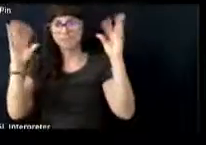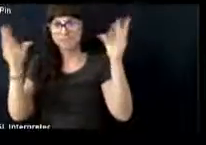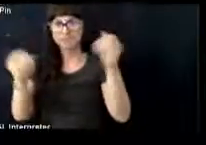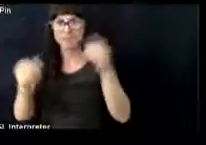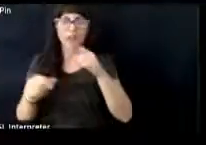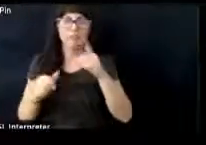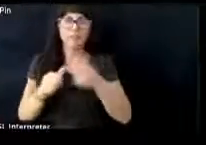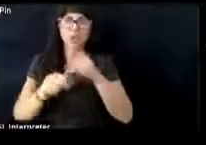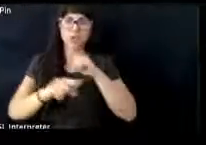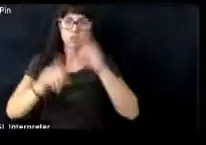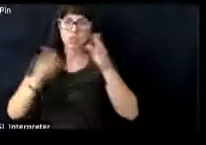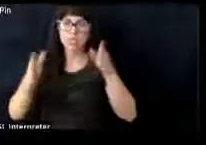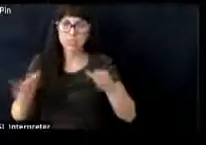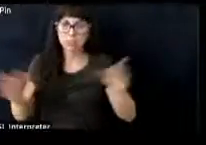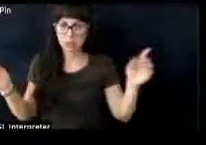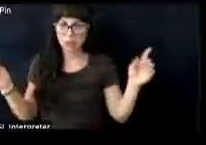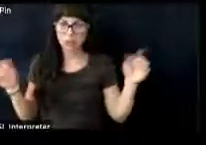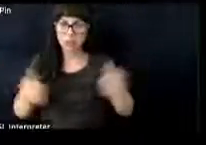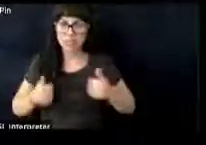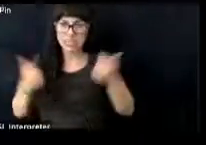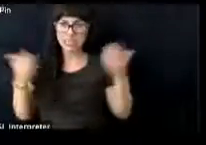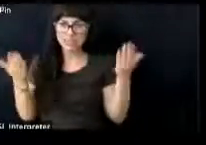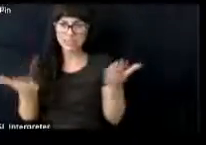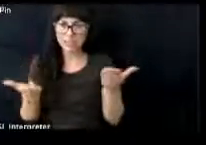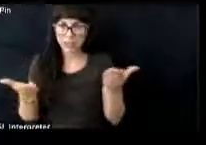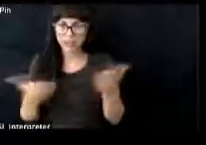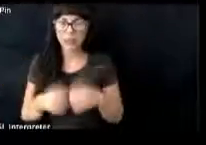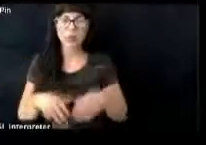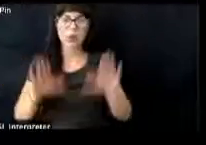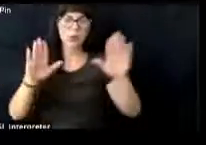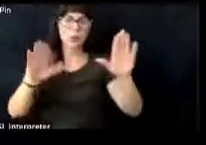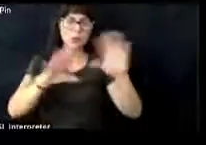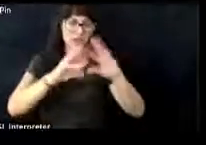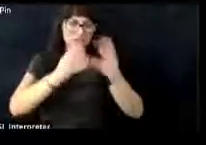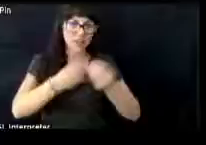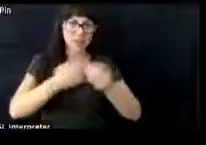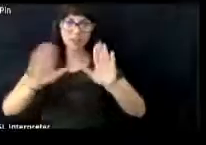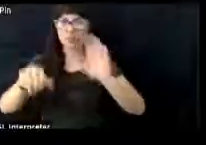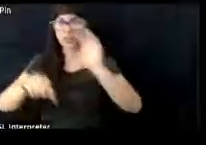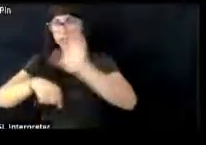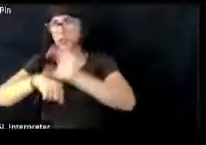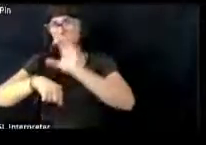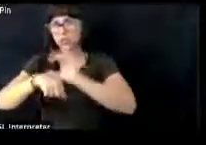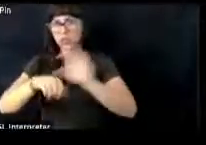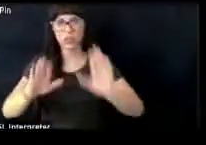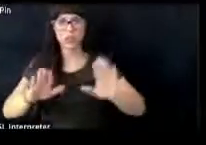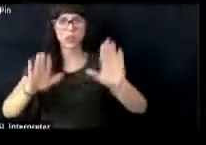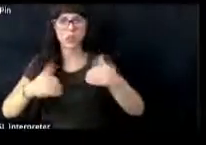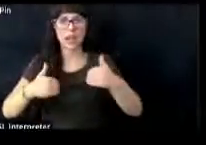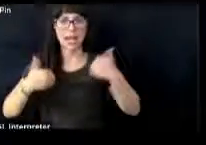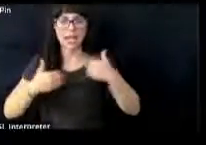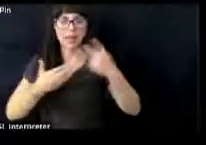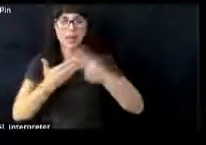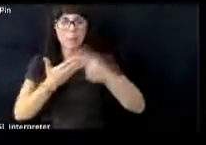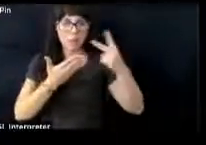area. Great families, great churches, great youth programs,